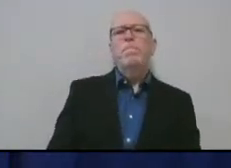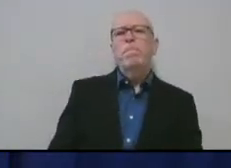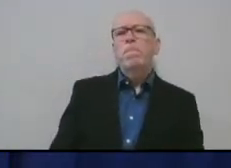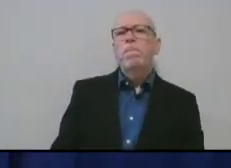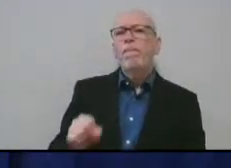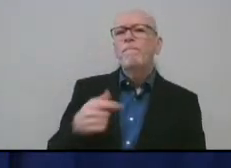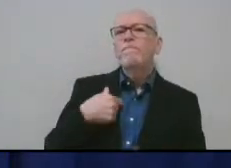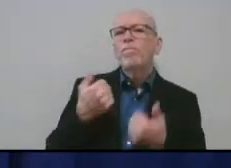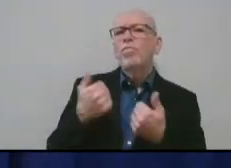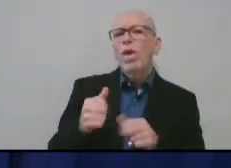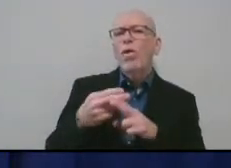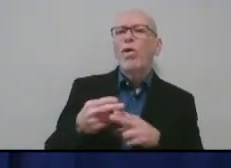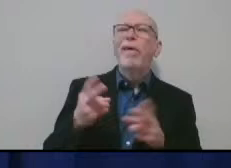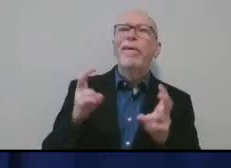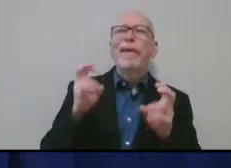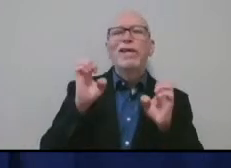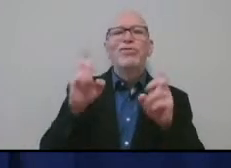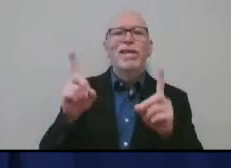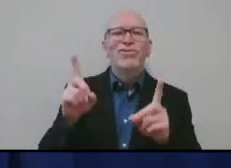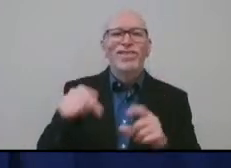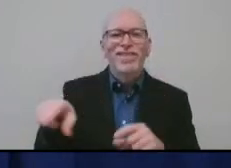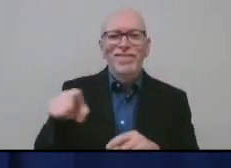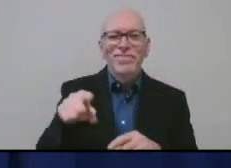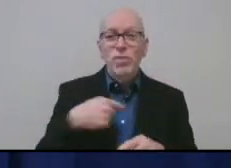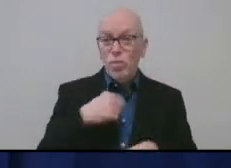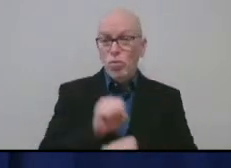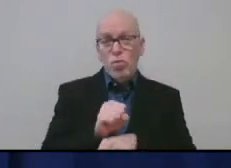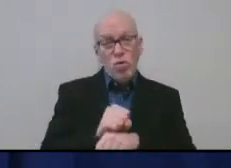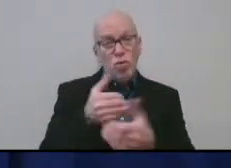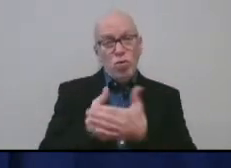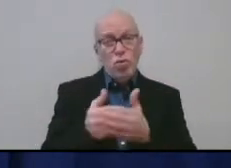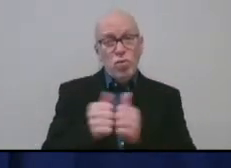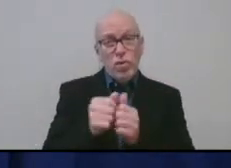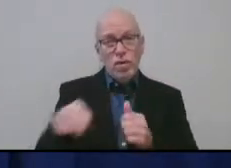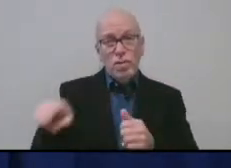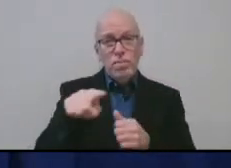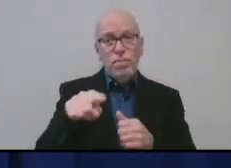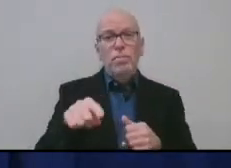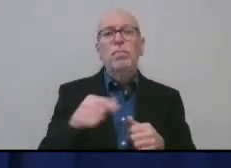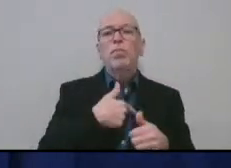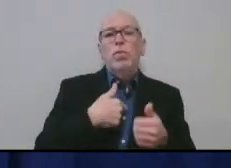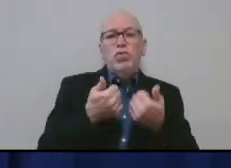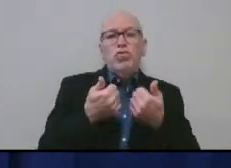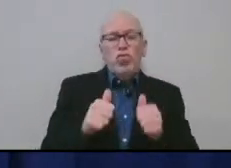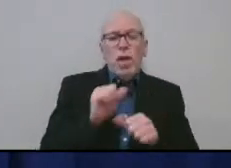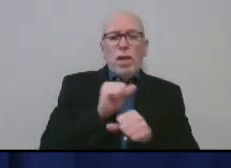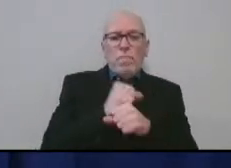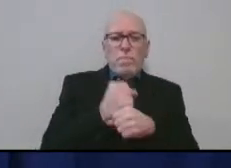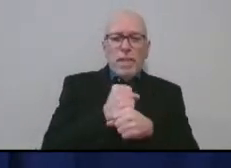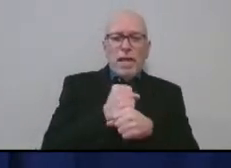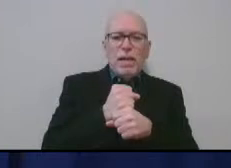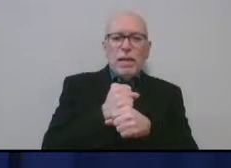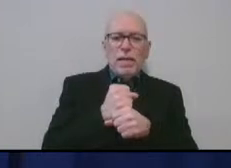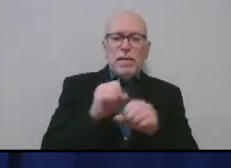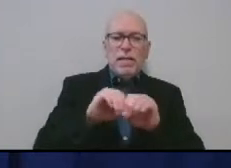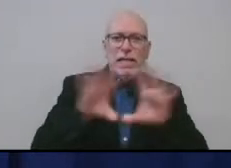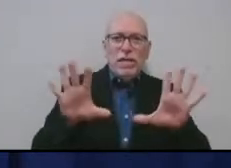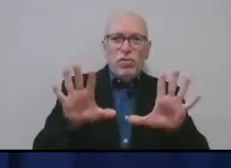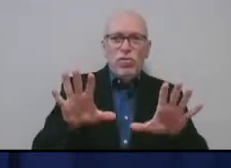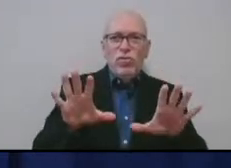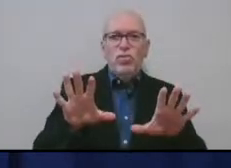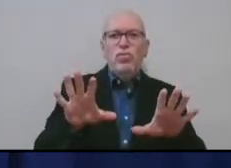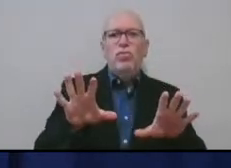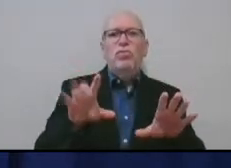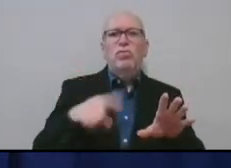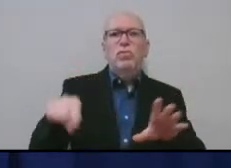more of an education. I mean, we work very closely with them. We try to make exactly very clear to our